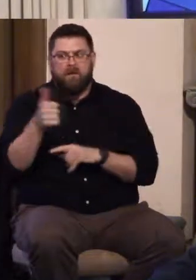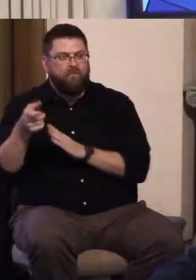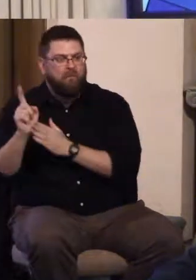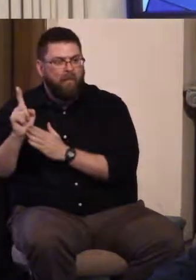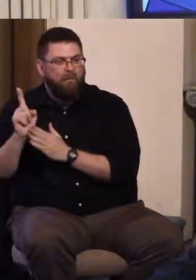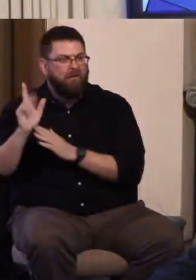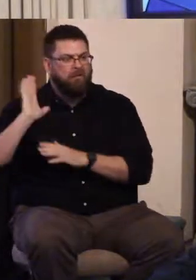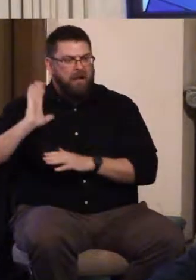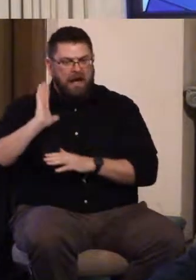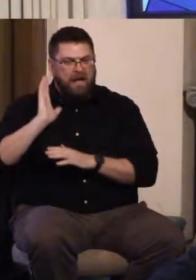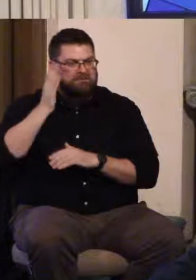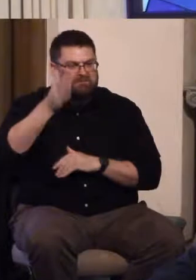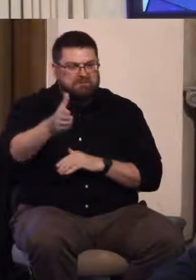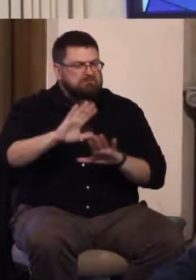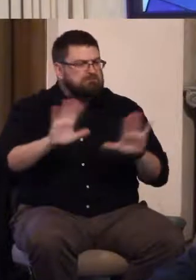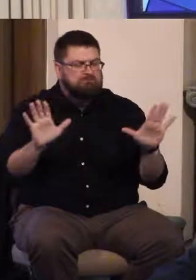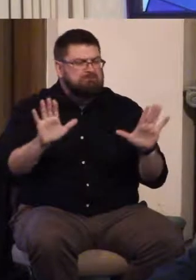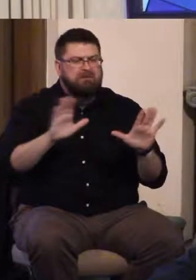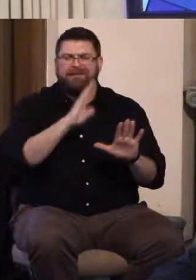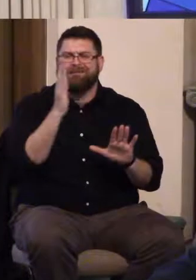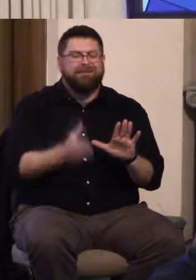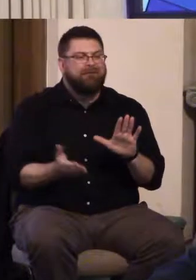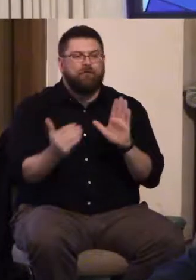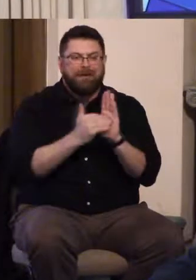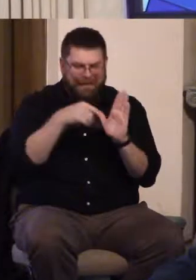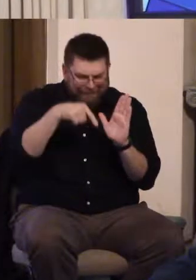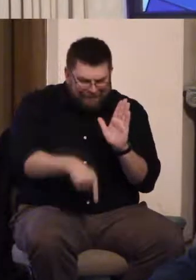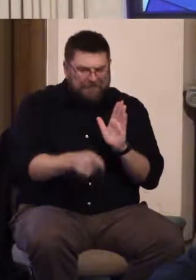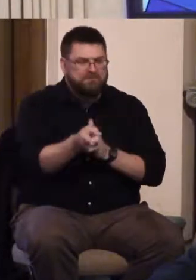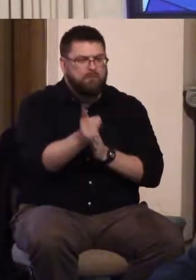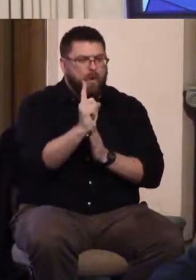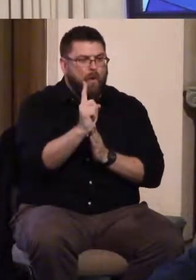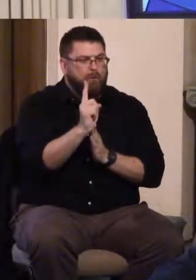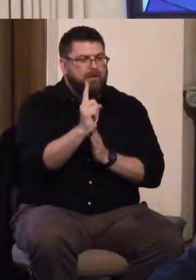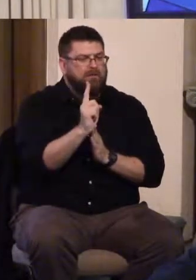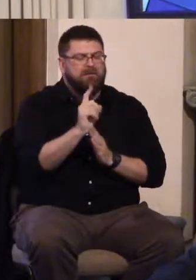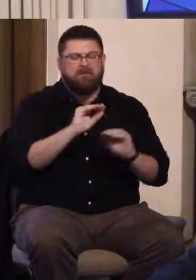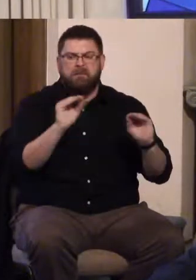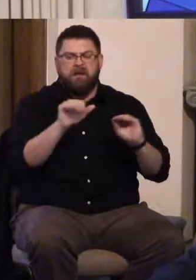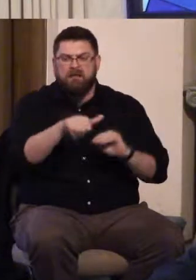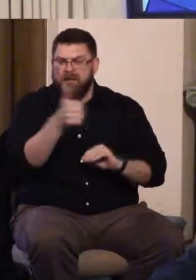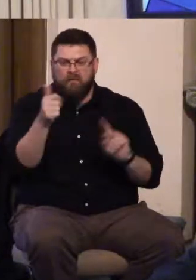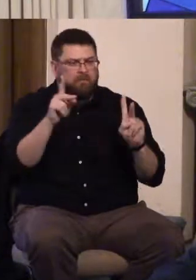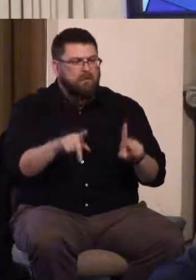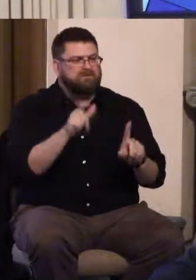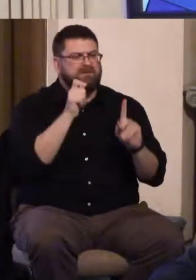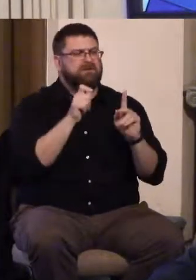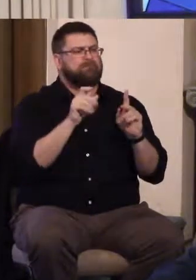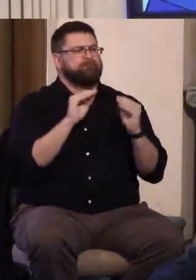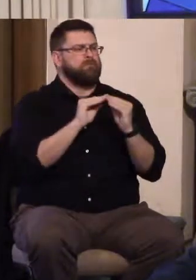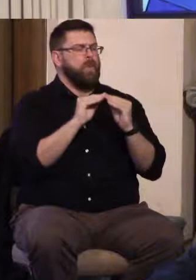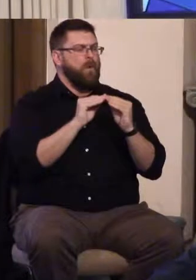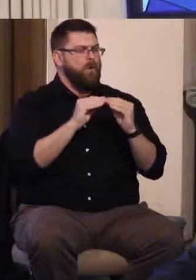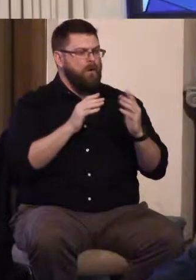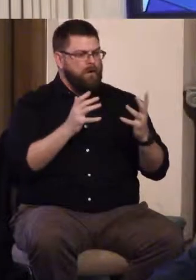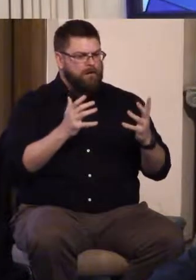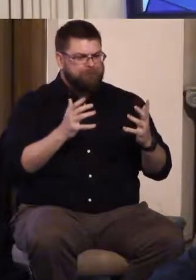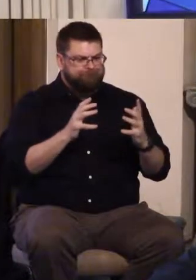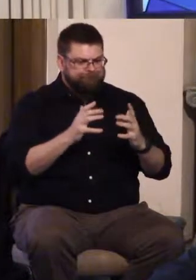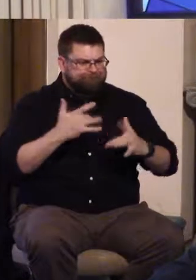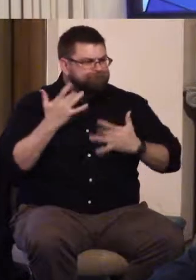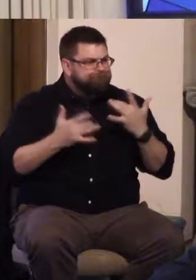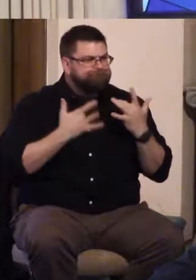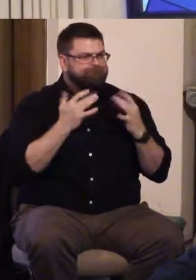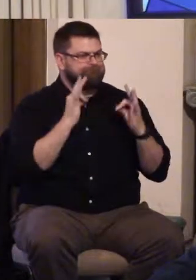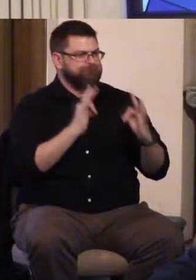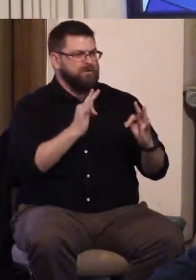no other, there never will be anybody more exquisite than each